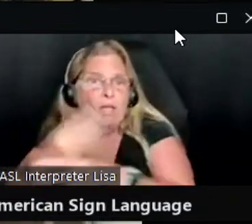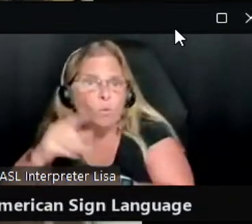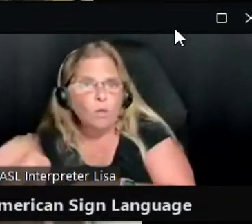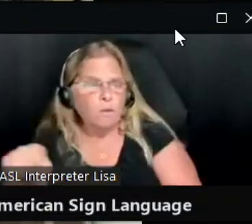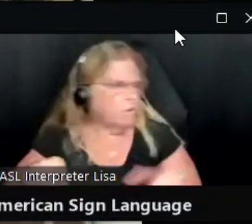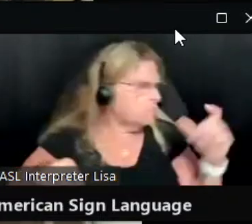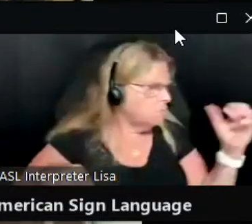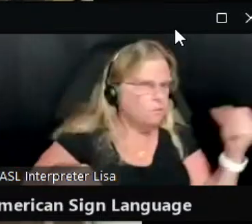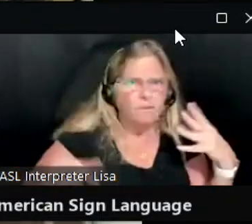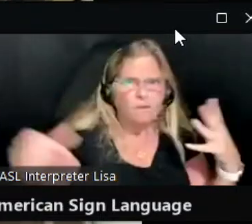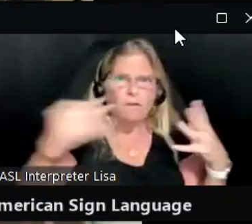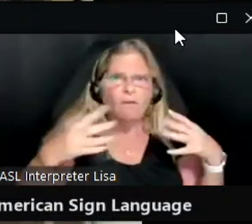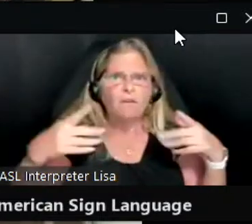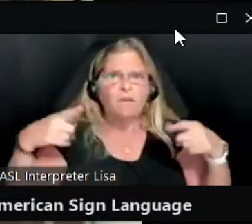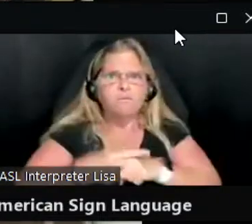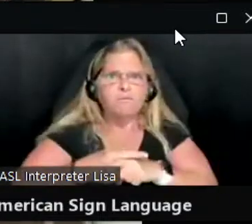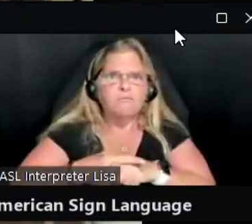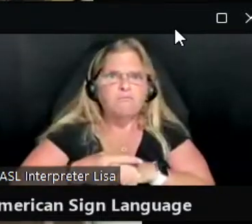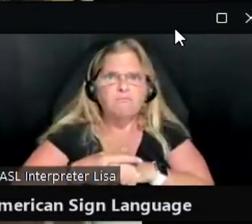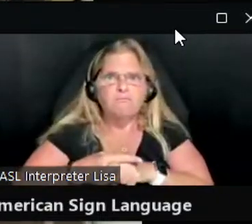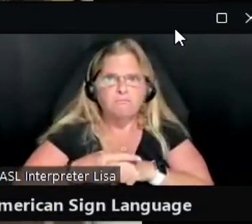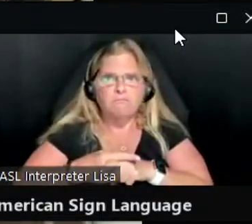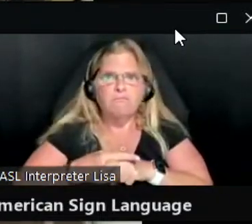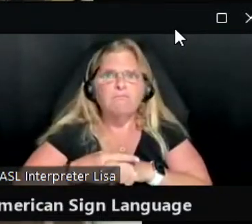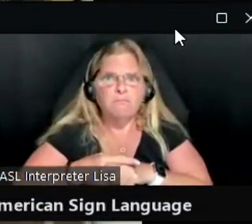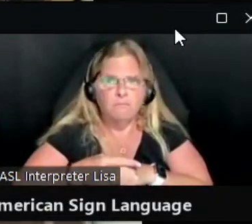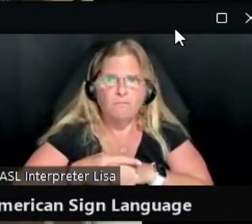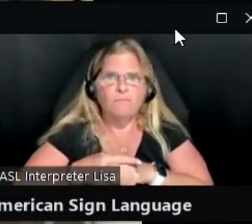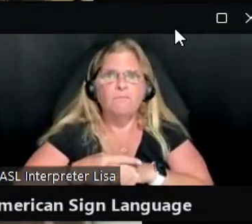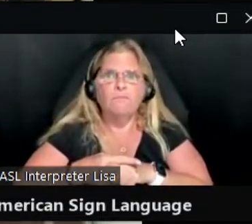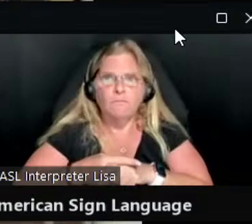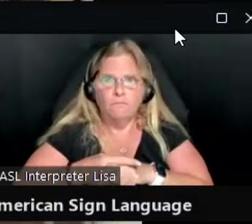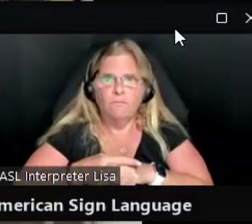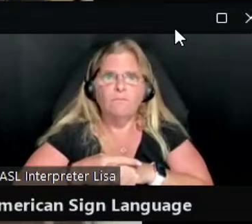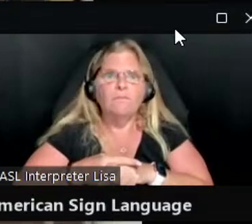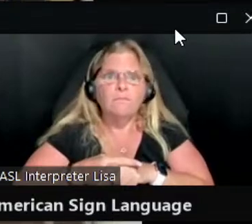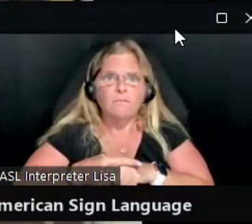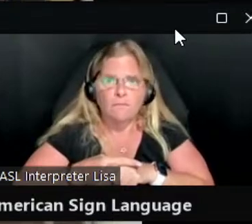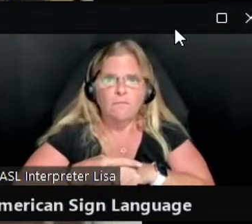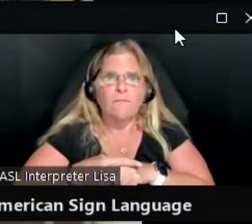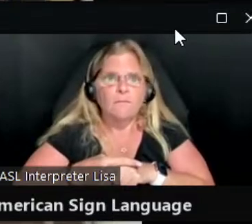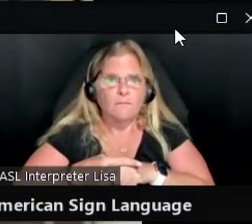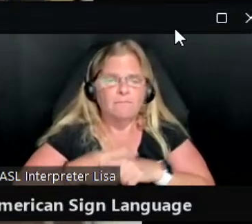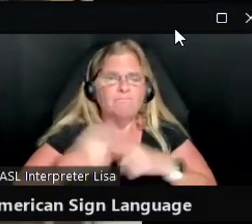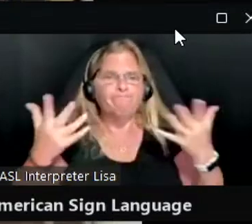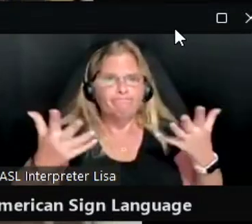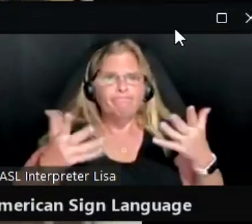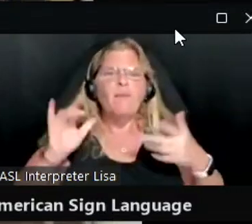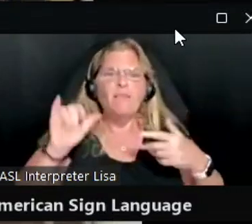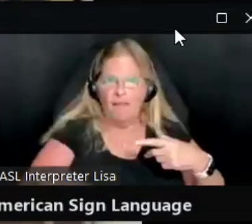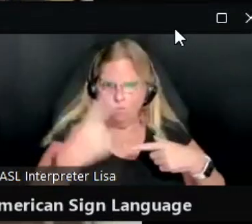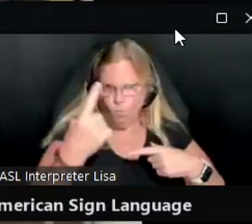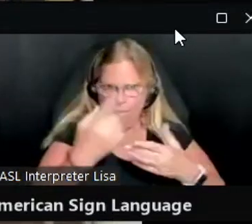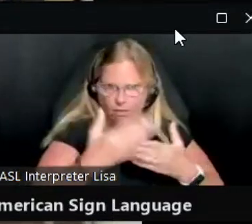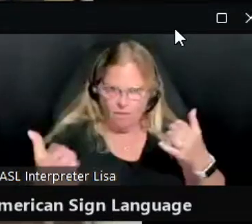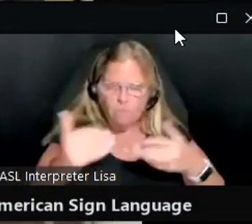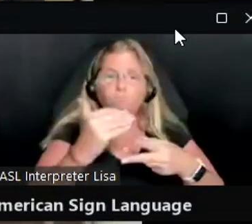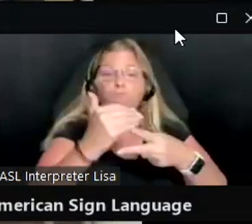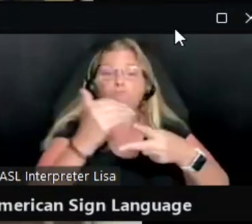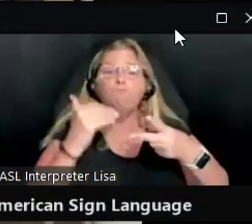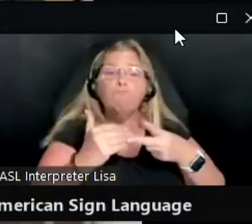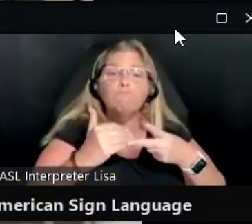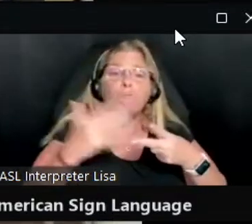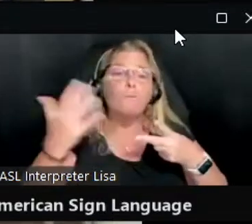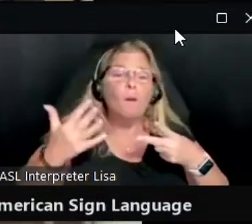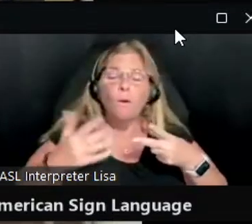this. So that disconnect, I think, is a real challenge. So so that's one piece. And then I also would just really love